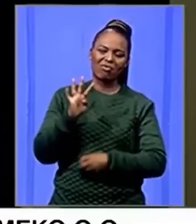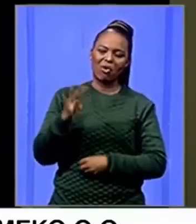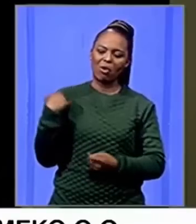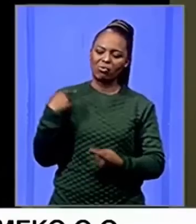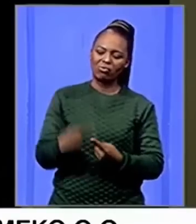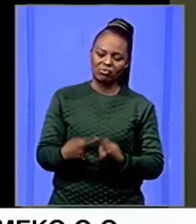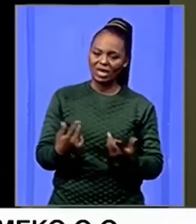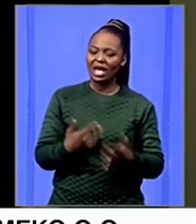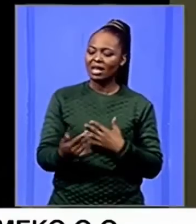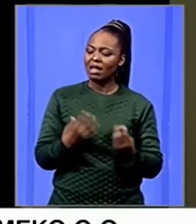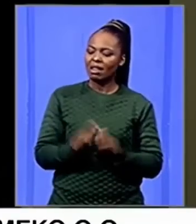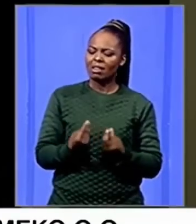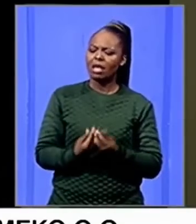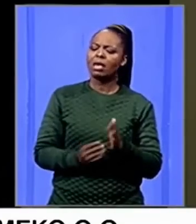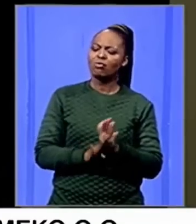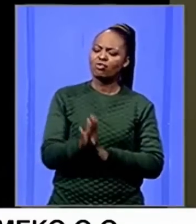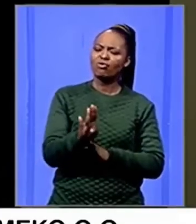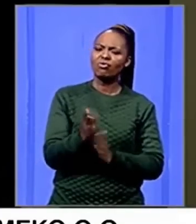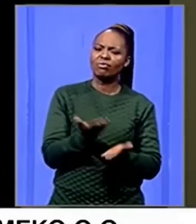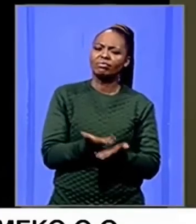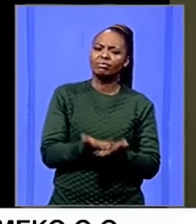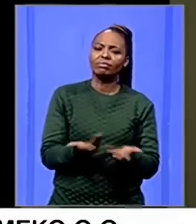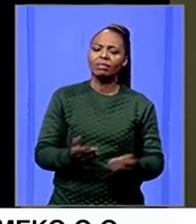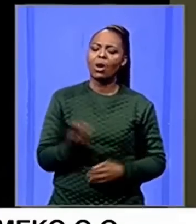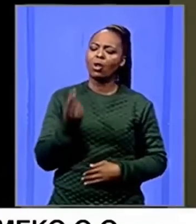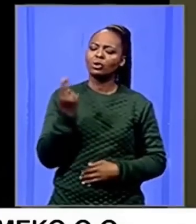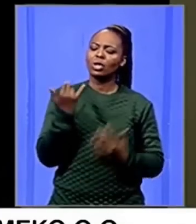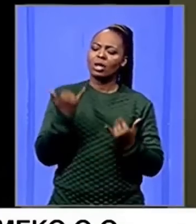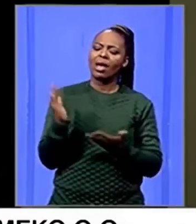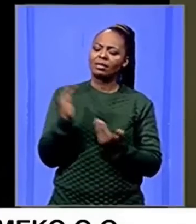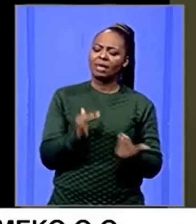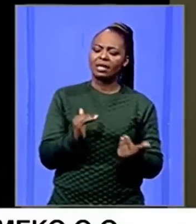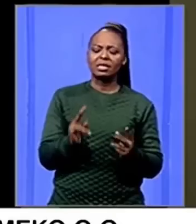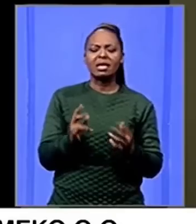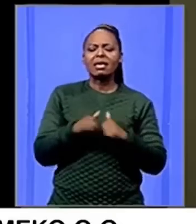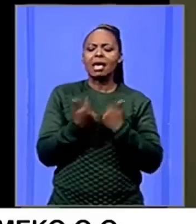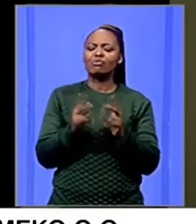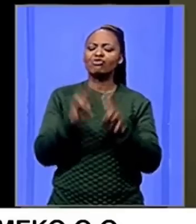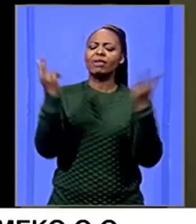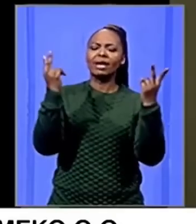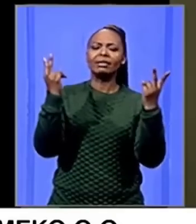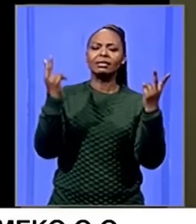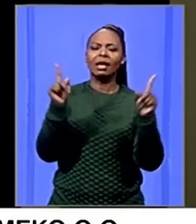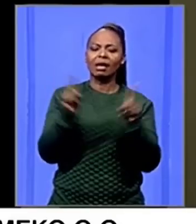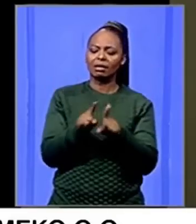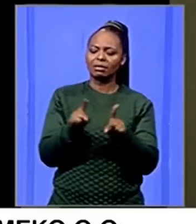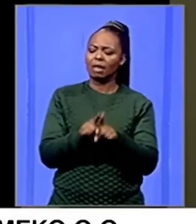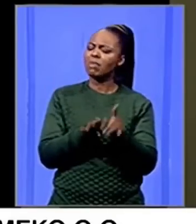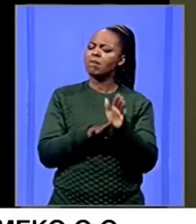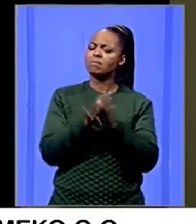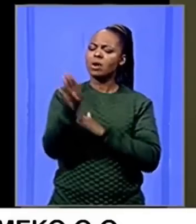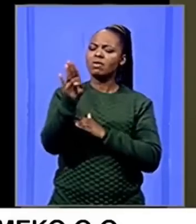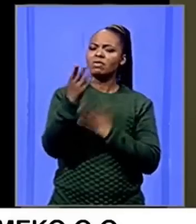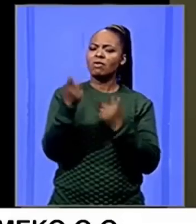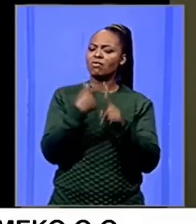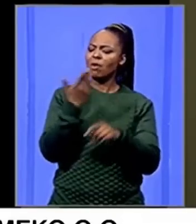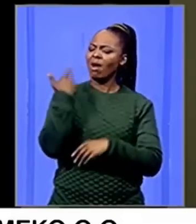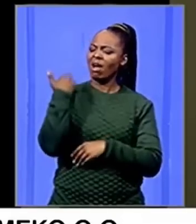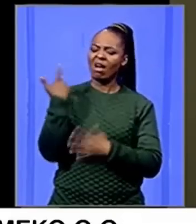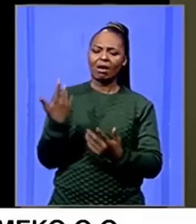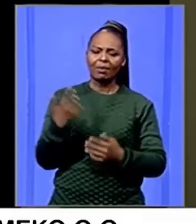team would have improved by now. I think they are also expecting a different game from us, a different team, a much improved team from what we were